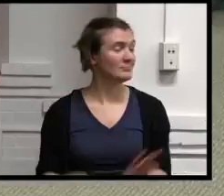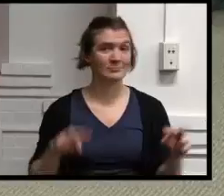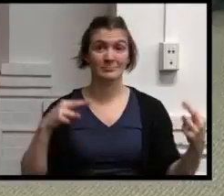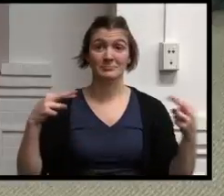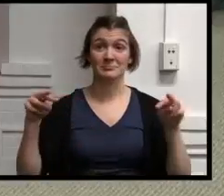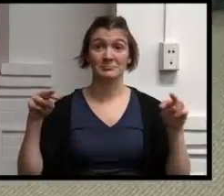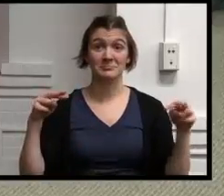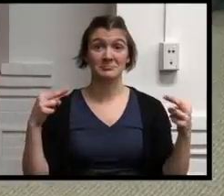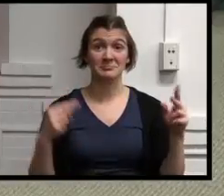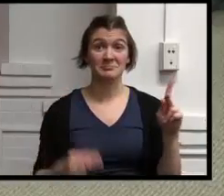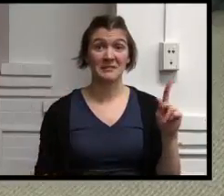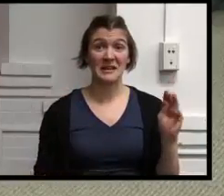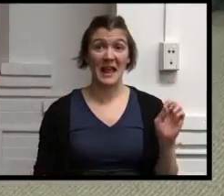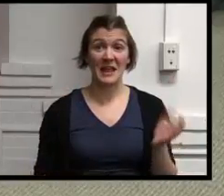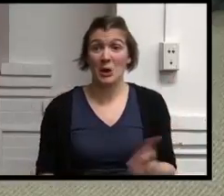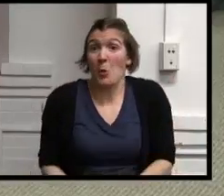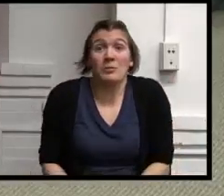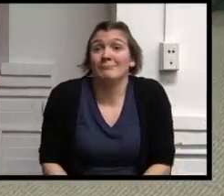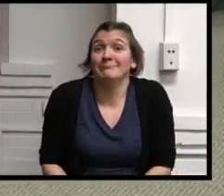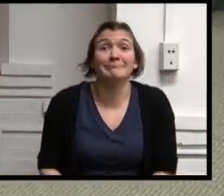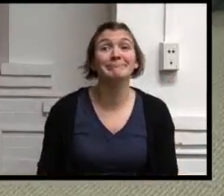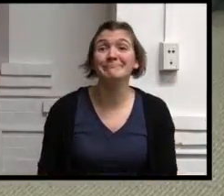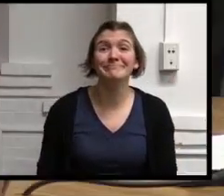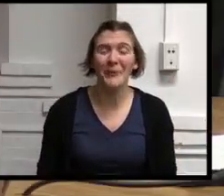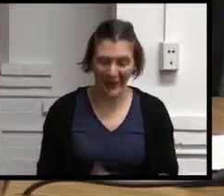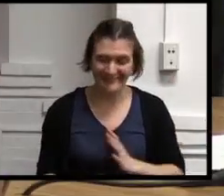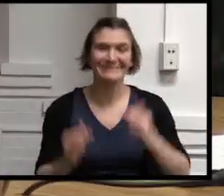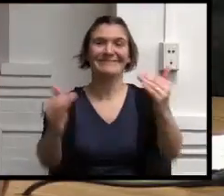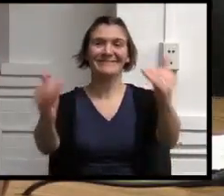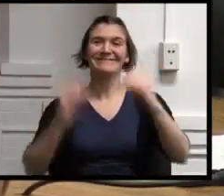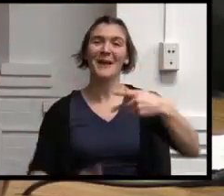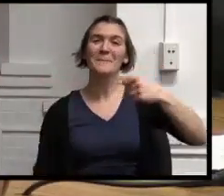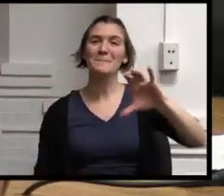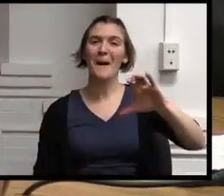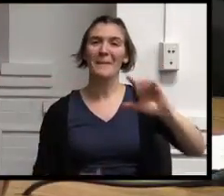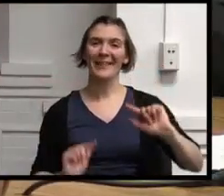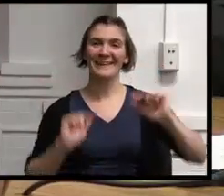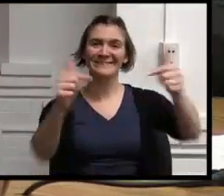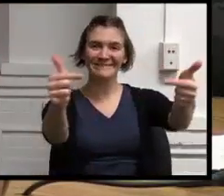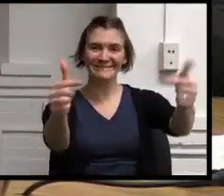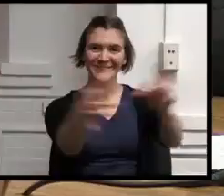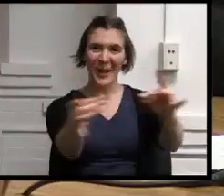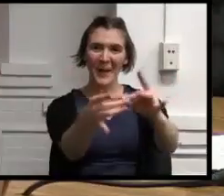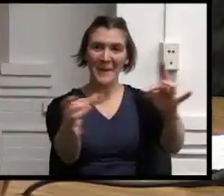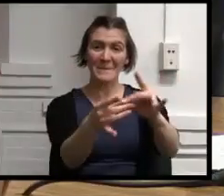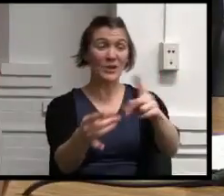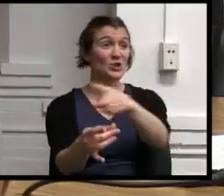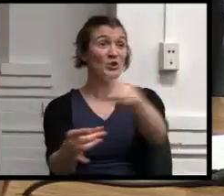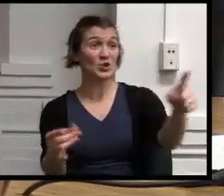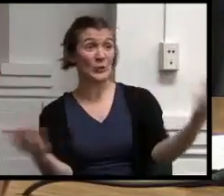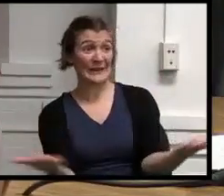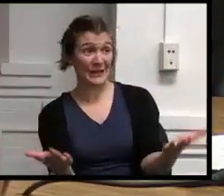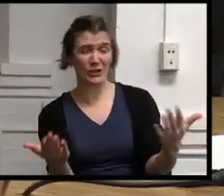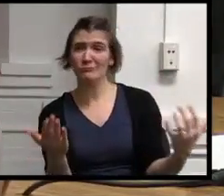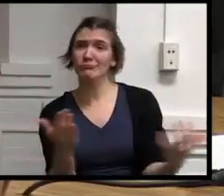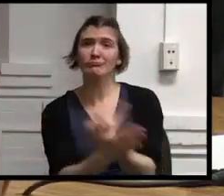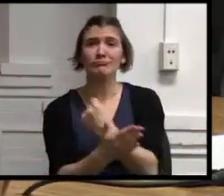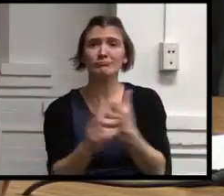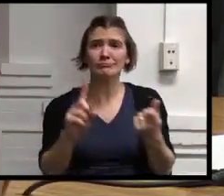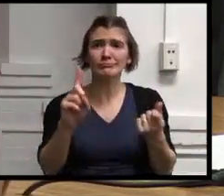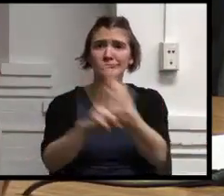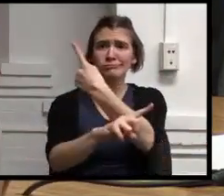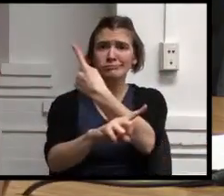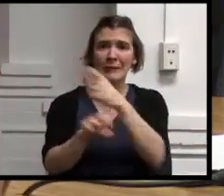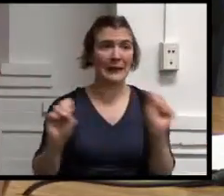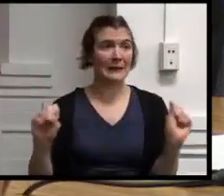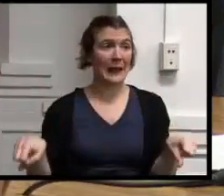I have nothing exciting. Next item on the agenda is public participation. This is a good time for anybody who's in attendance at the meeting who wants to speak